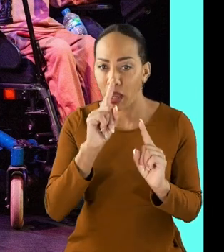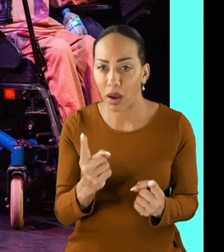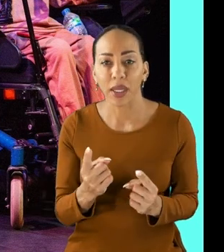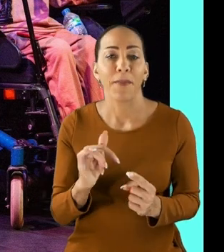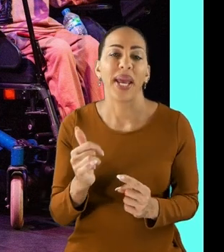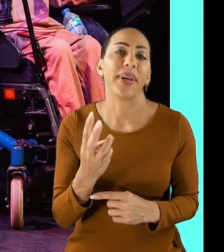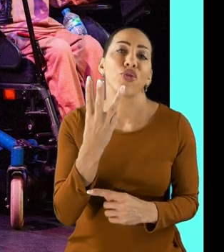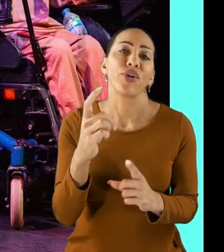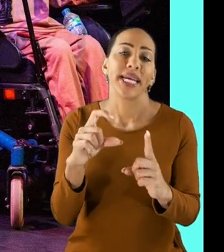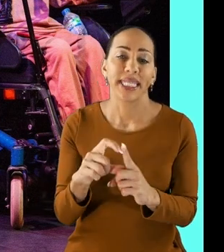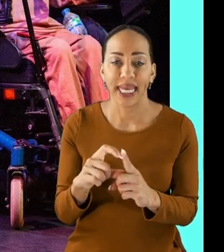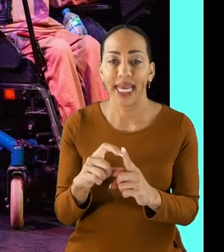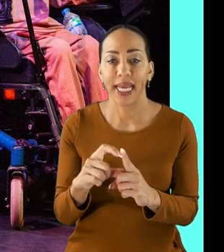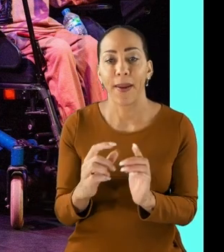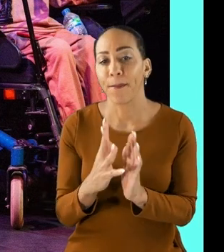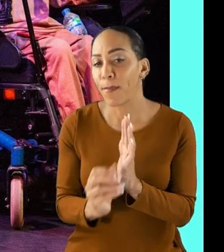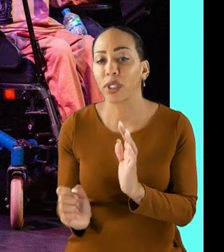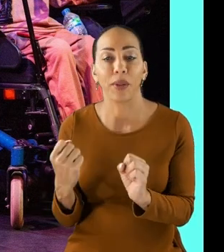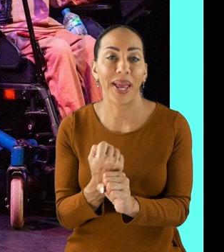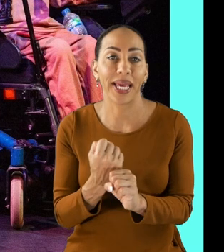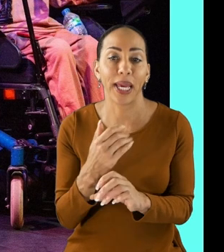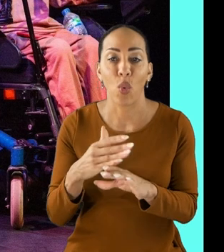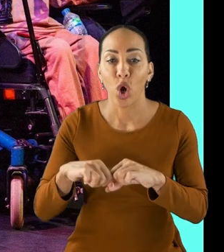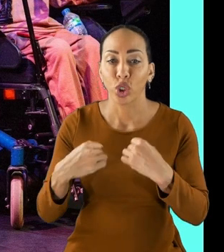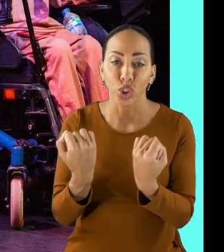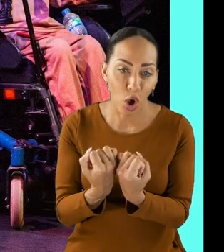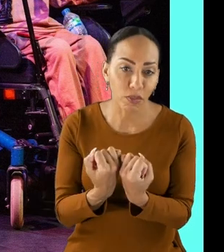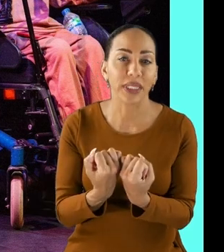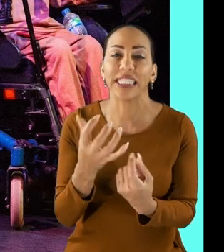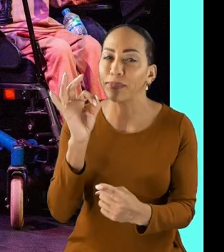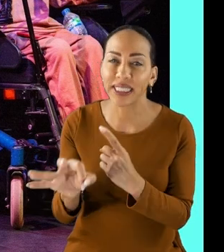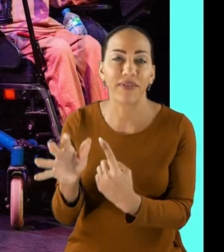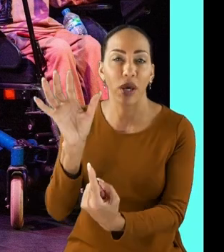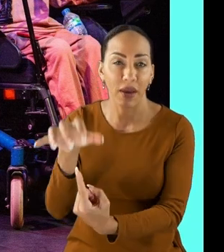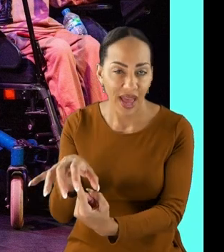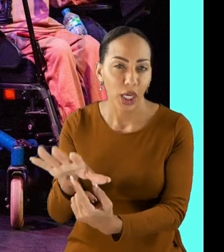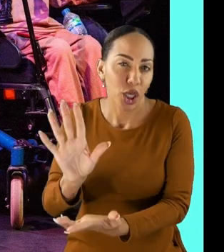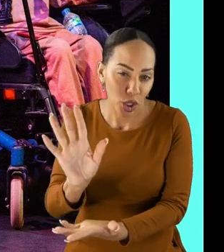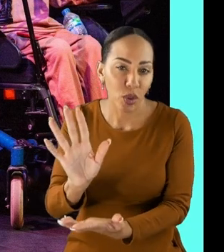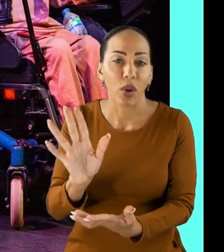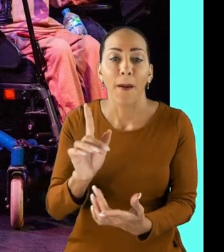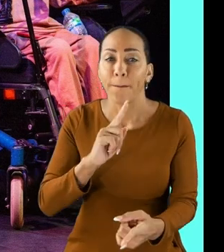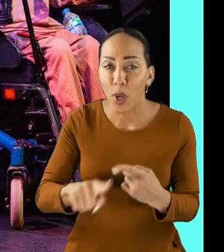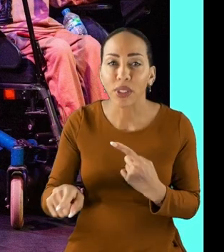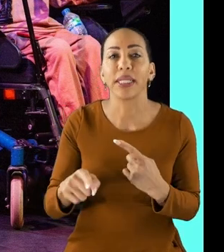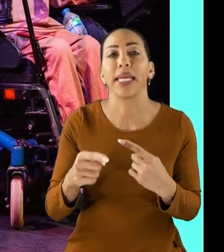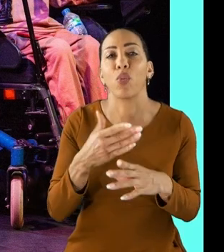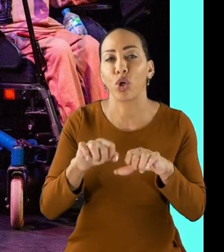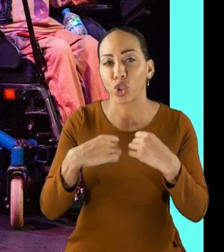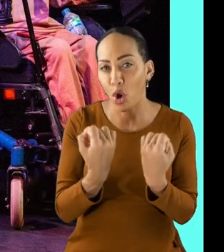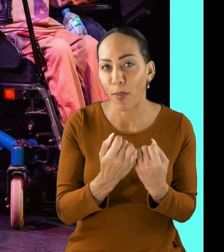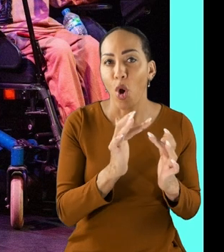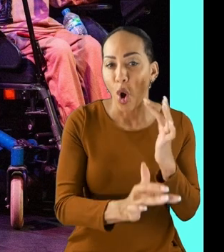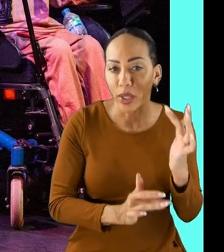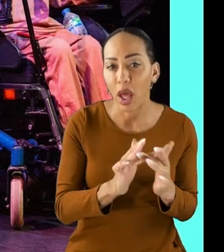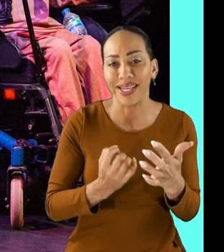model making workshop in a site-specific venue. But barring that, our workshops are online, our development programmes